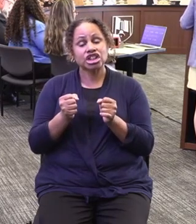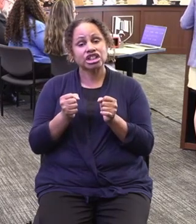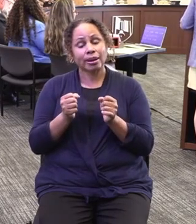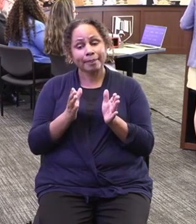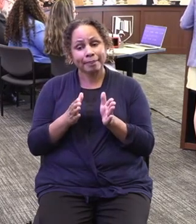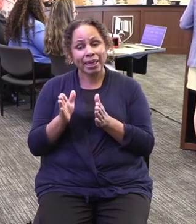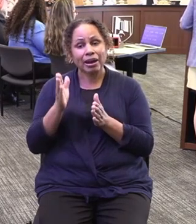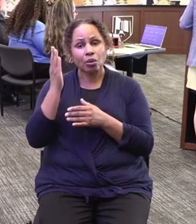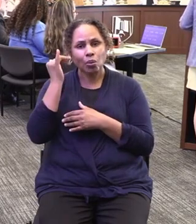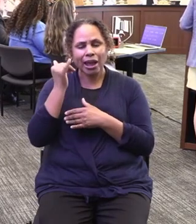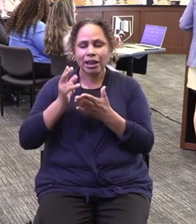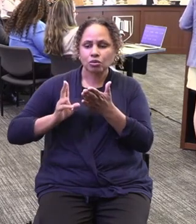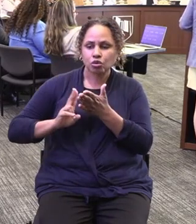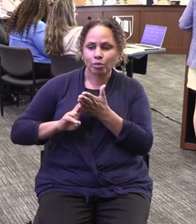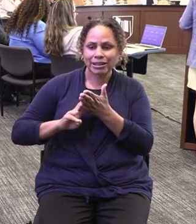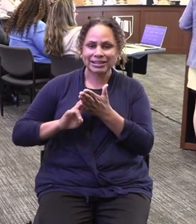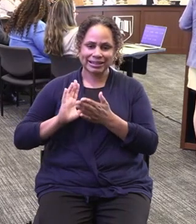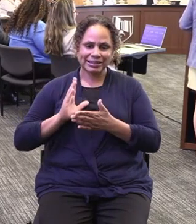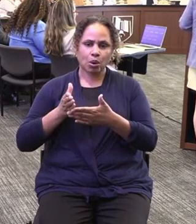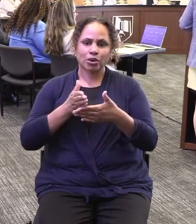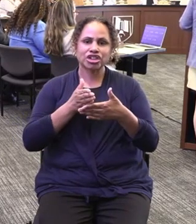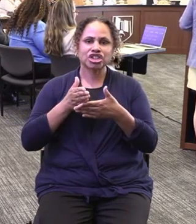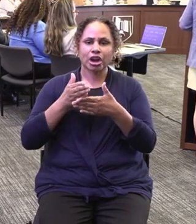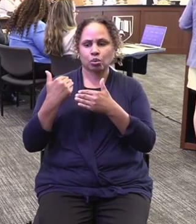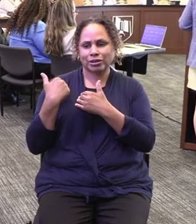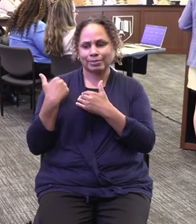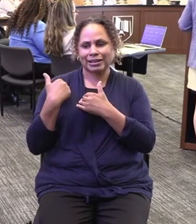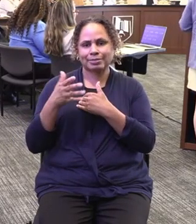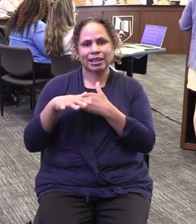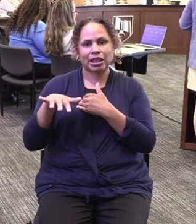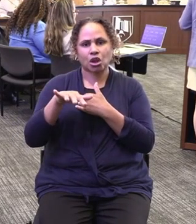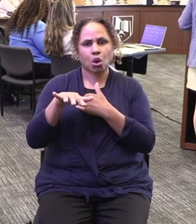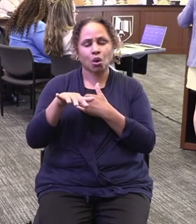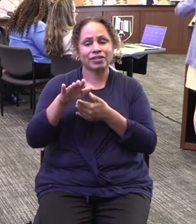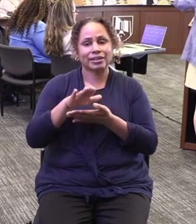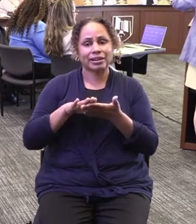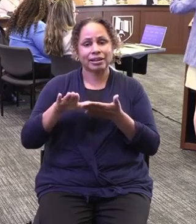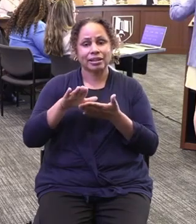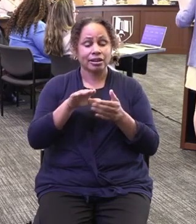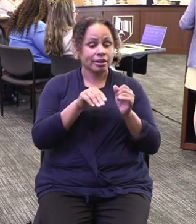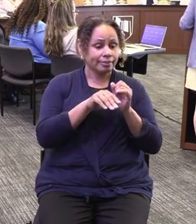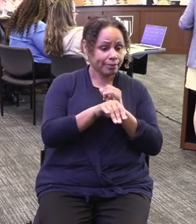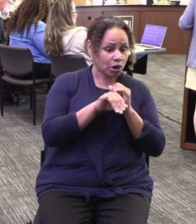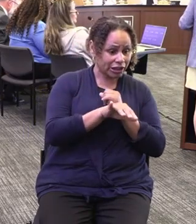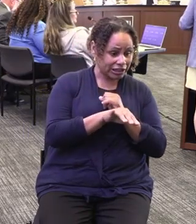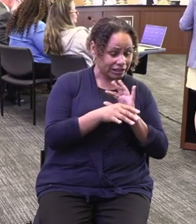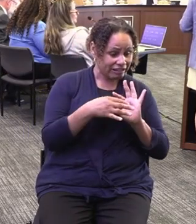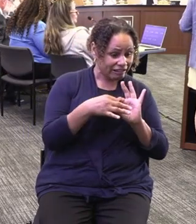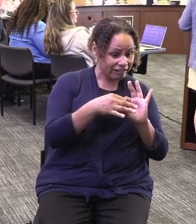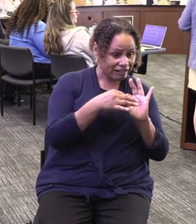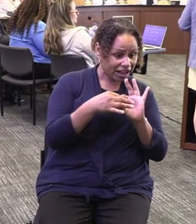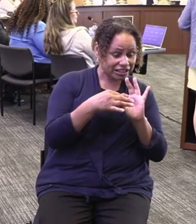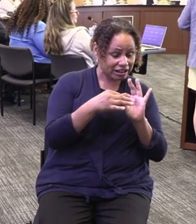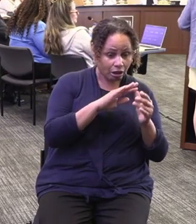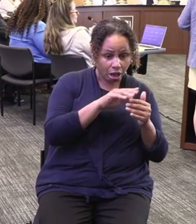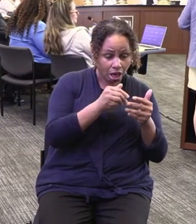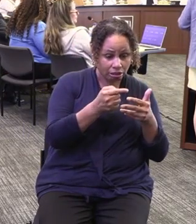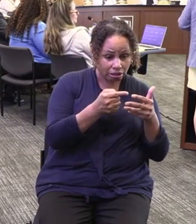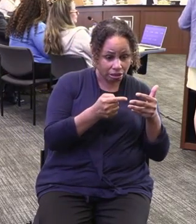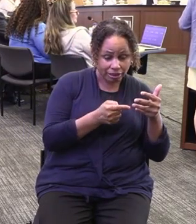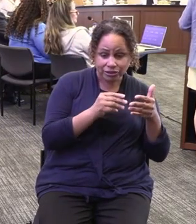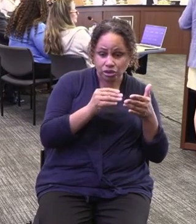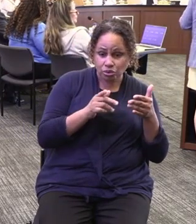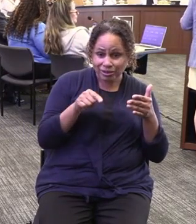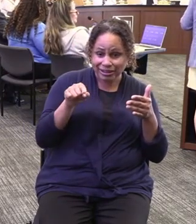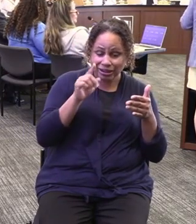enrollment is a shared responsibility across this institution. Marketing connects it all from the outside so so that students experience JJC